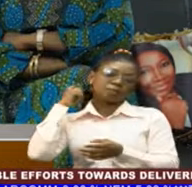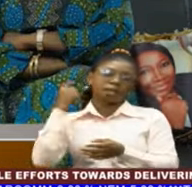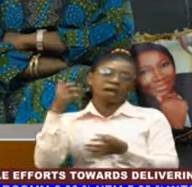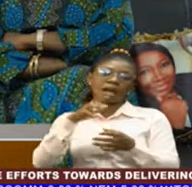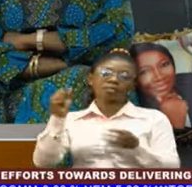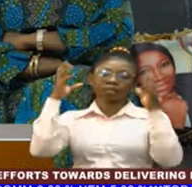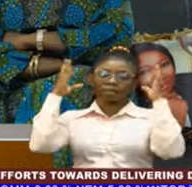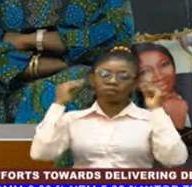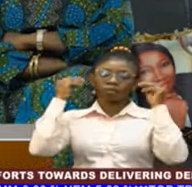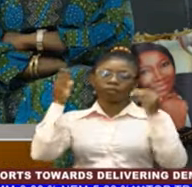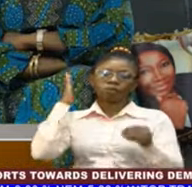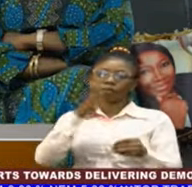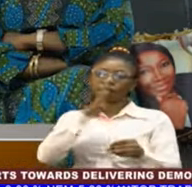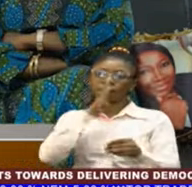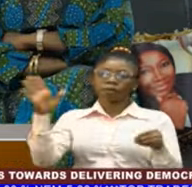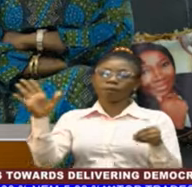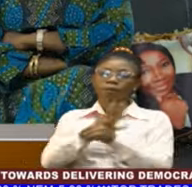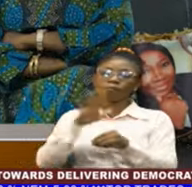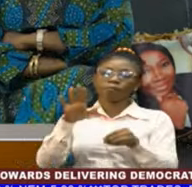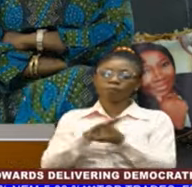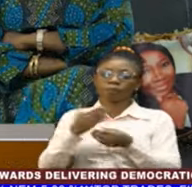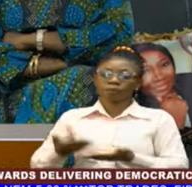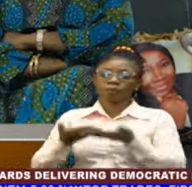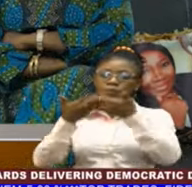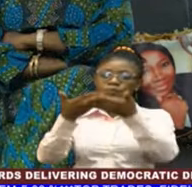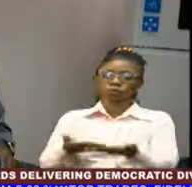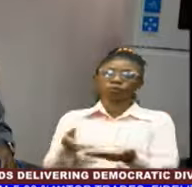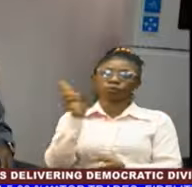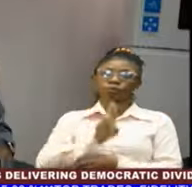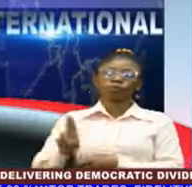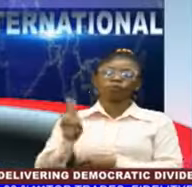will be completely put to bear.